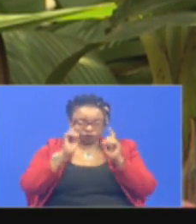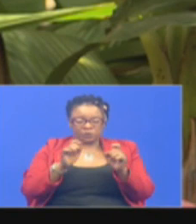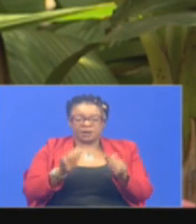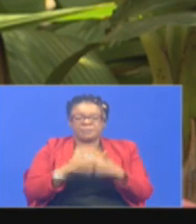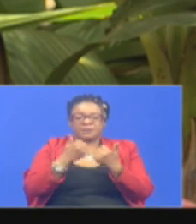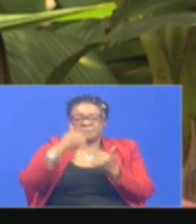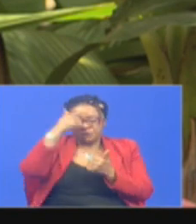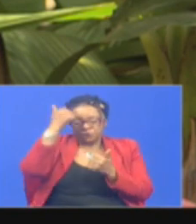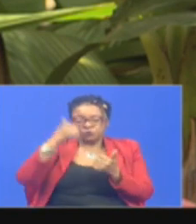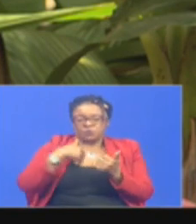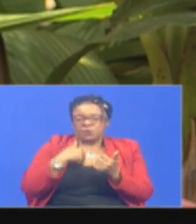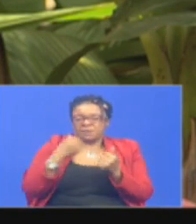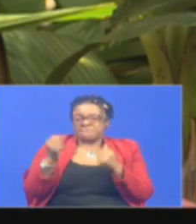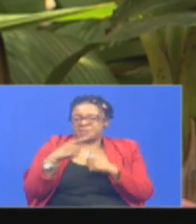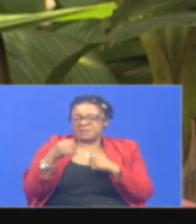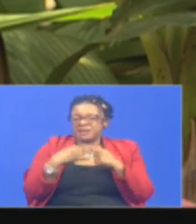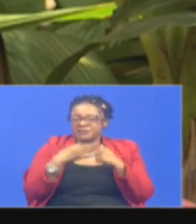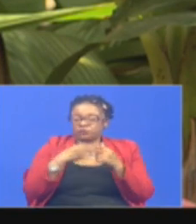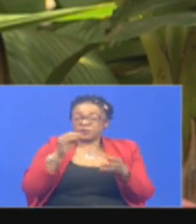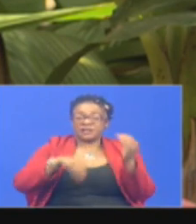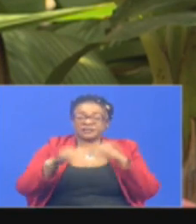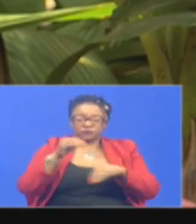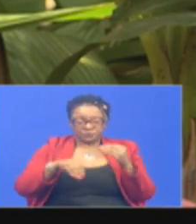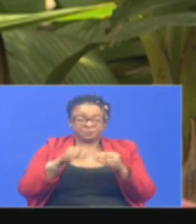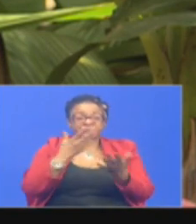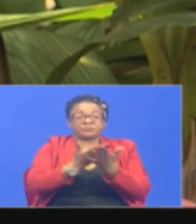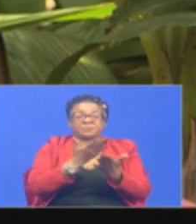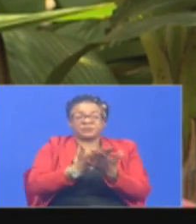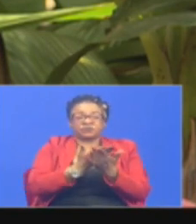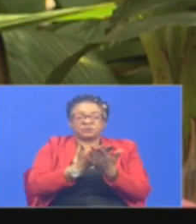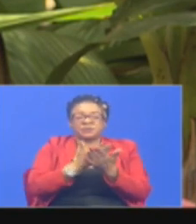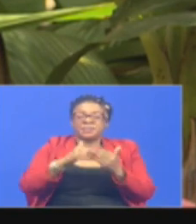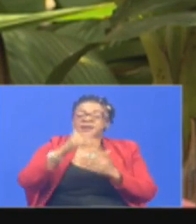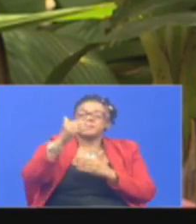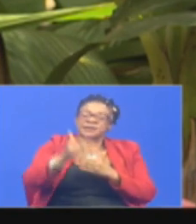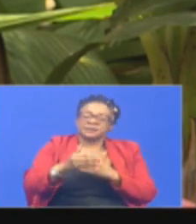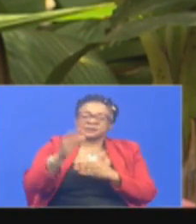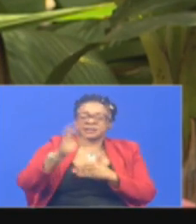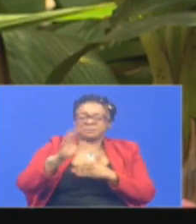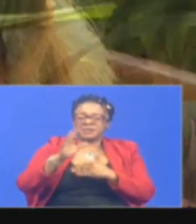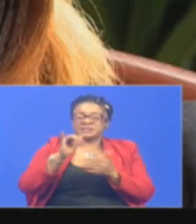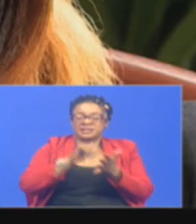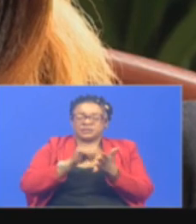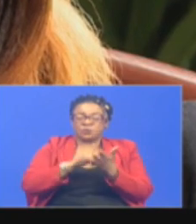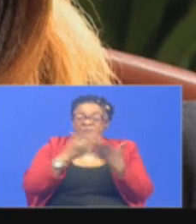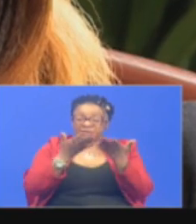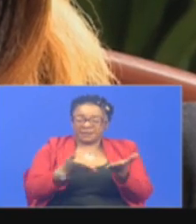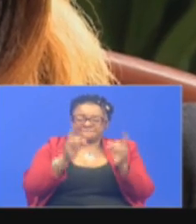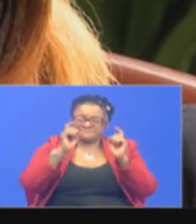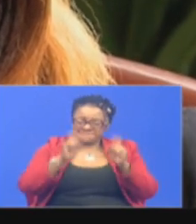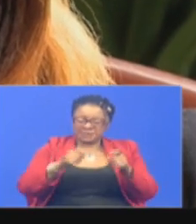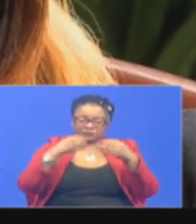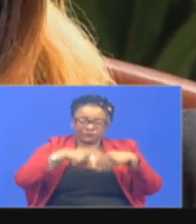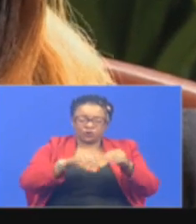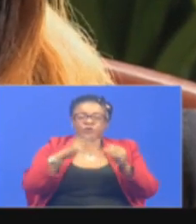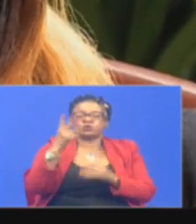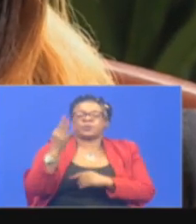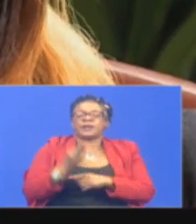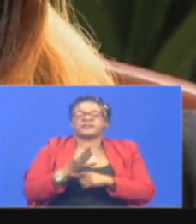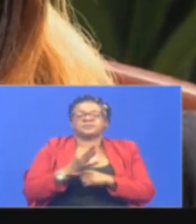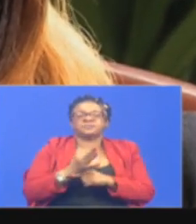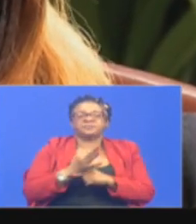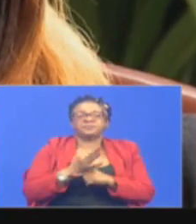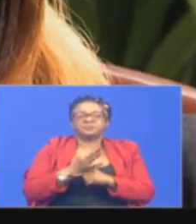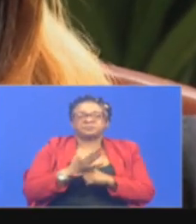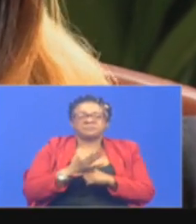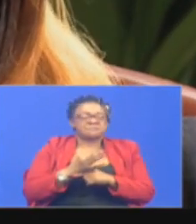to the election at the time of the petition, that the next cabinet that comes in must comply with the two-thirds gender principle. He